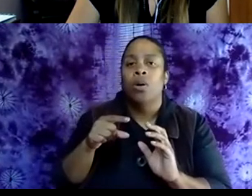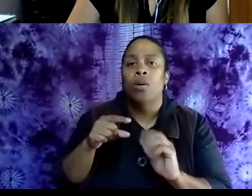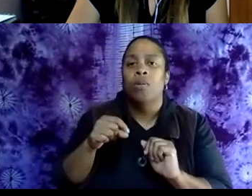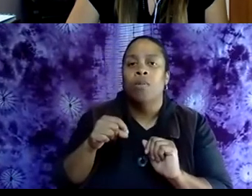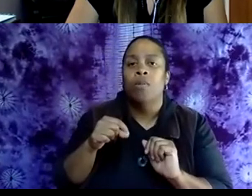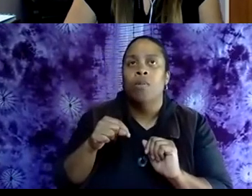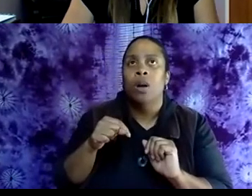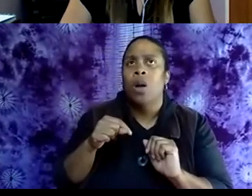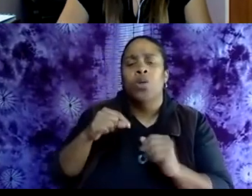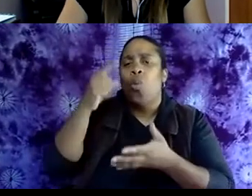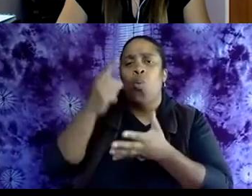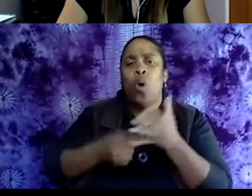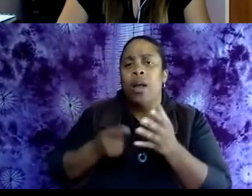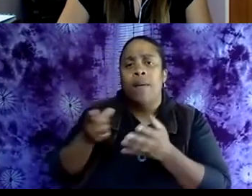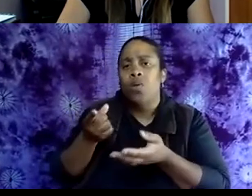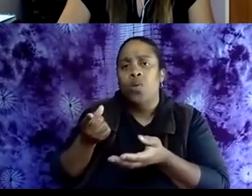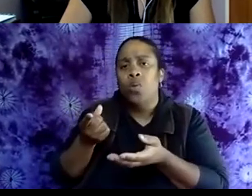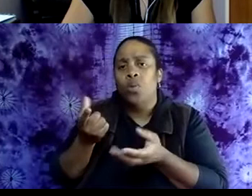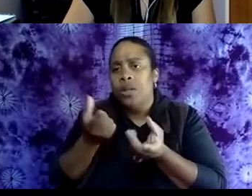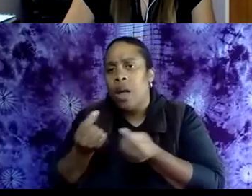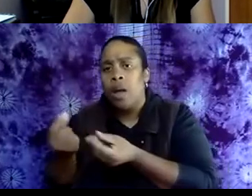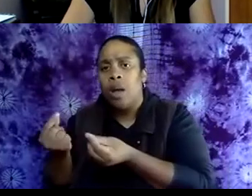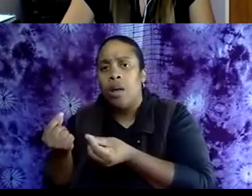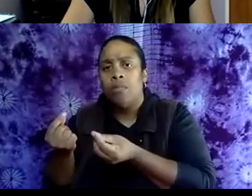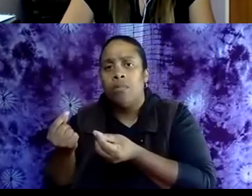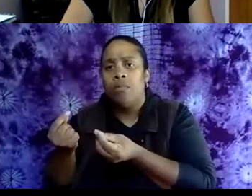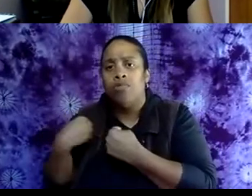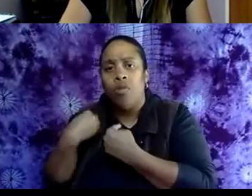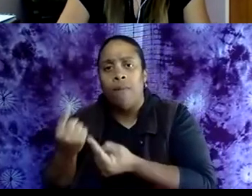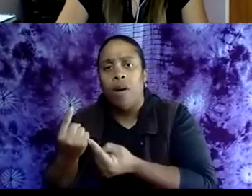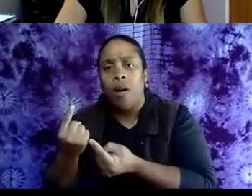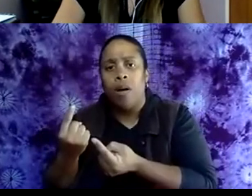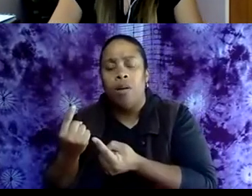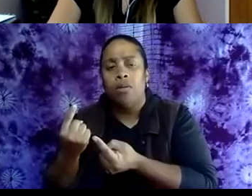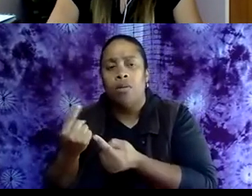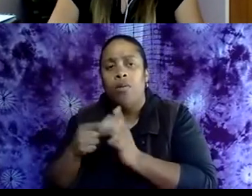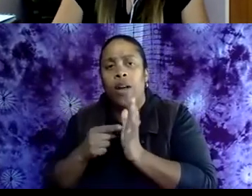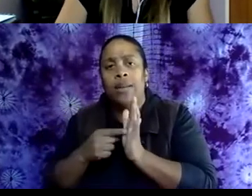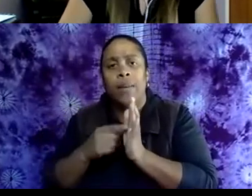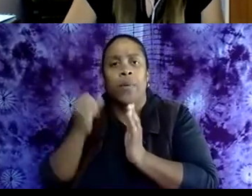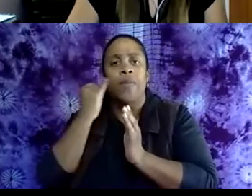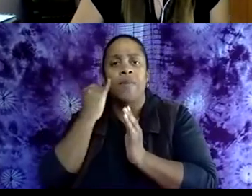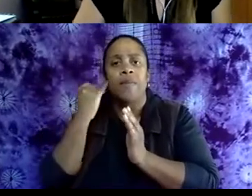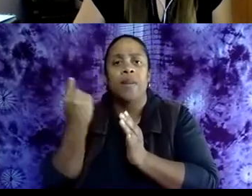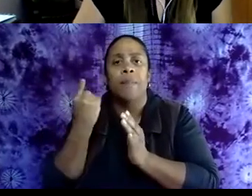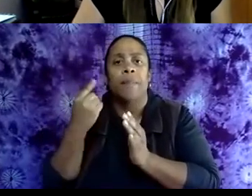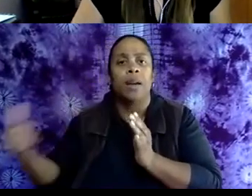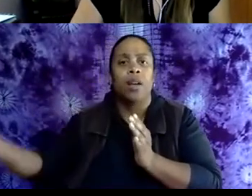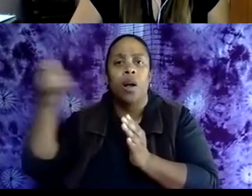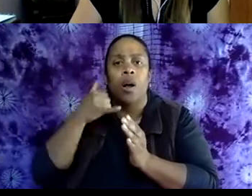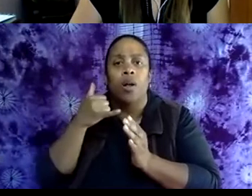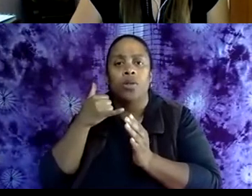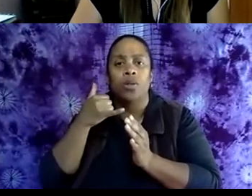that you have taken? And now I'm going to give you context. Okay. Let's say if somebody calls you up and says, hey, Heather,